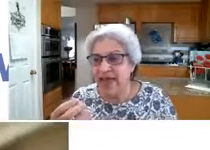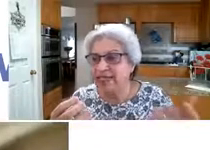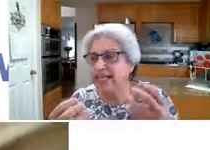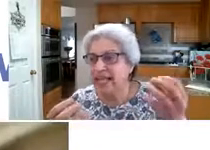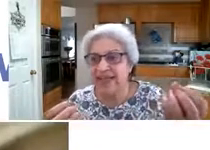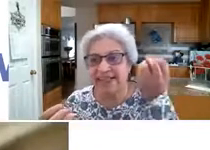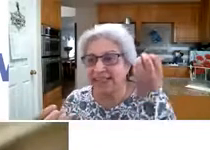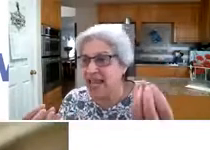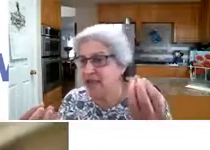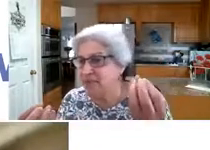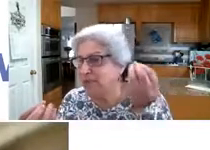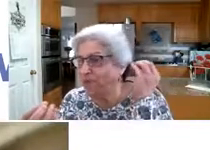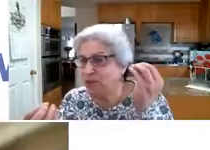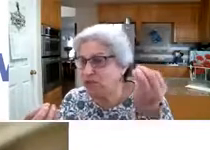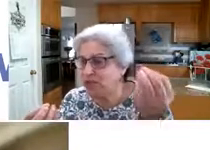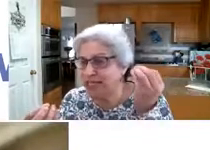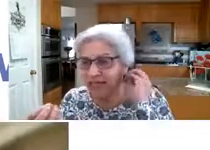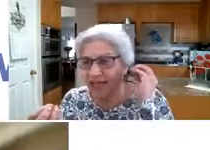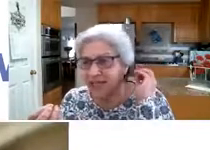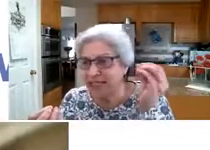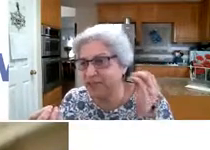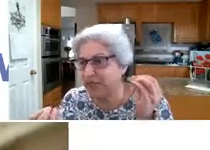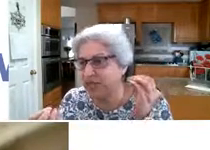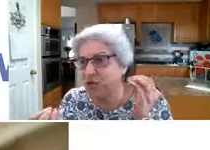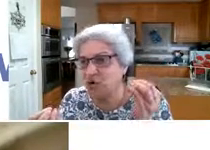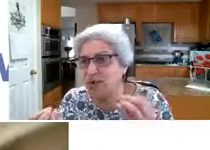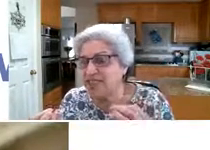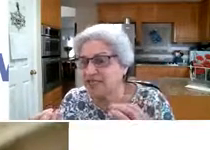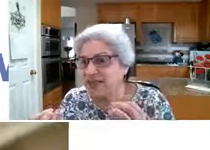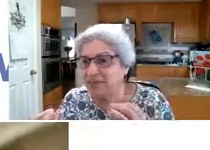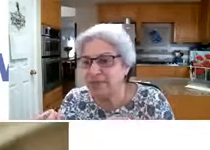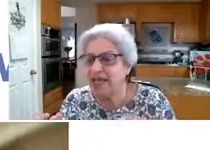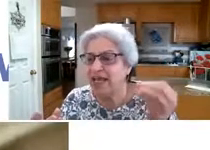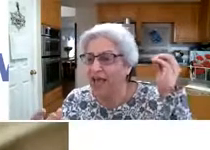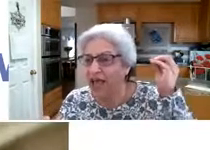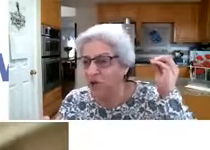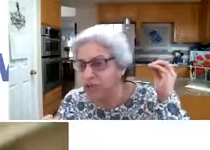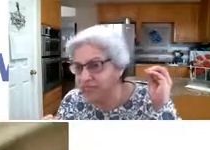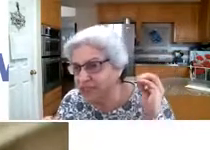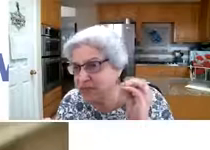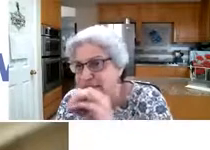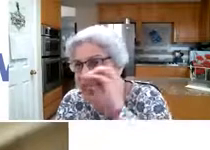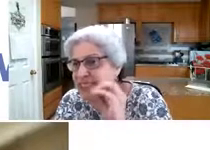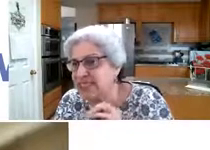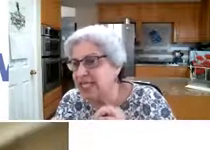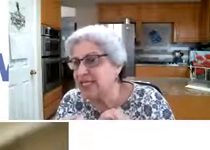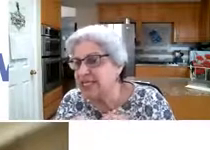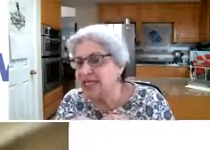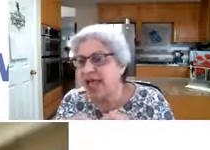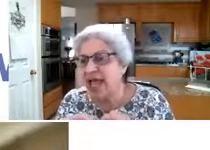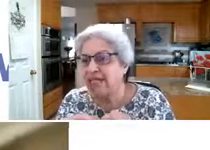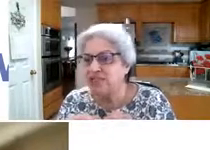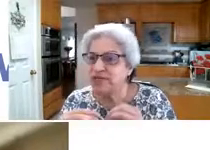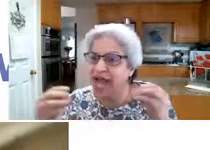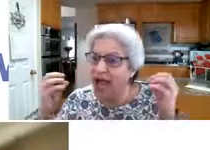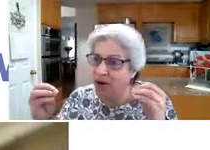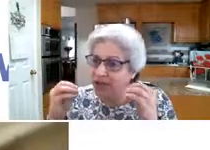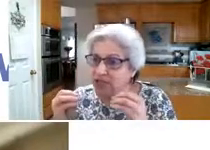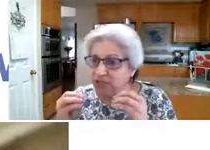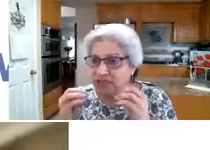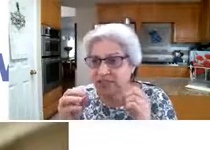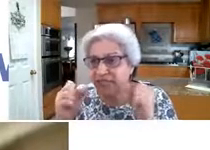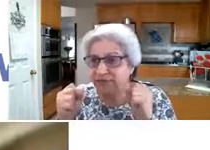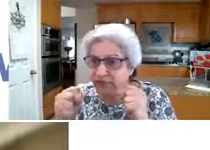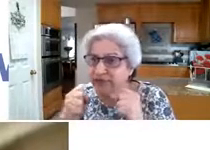We then take that same protein that Kismetia corbett developed and we splice it in. And so now